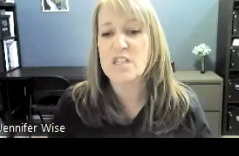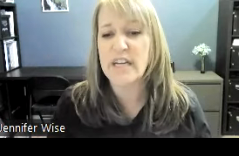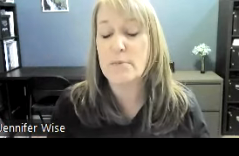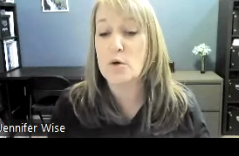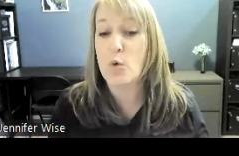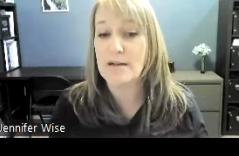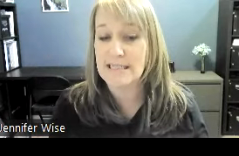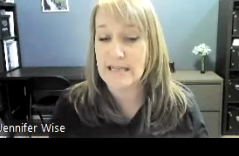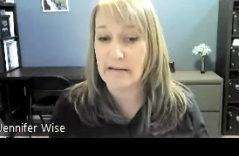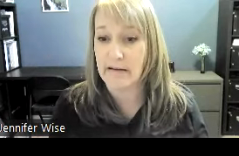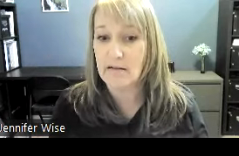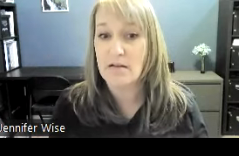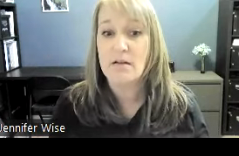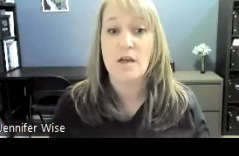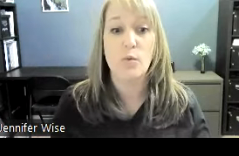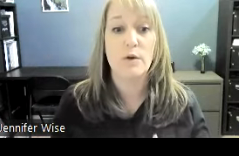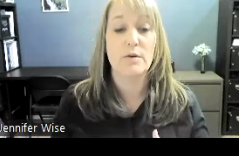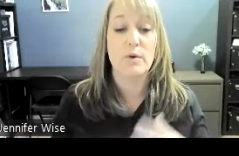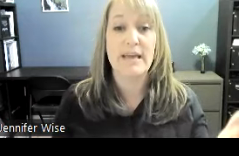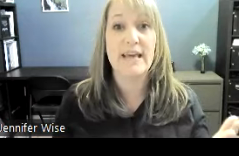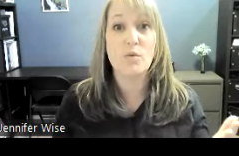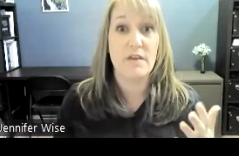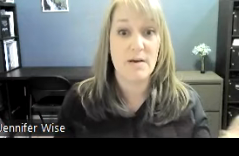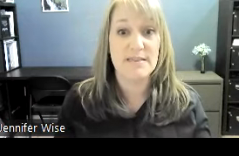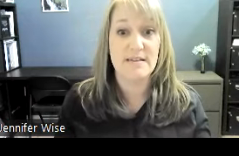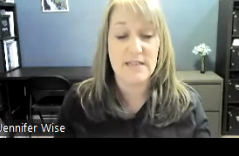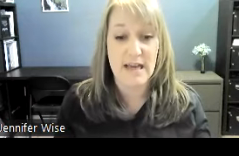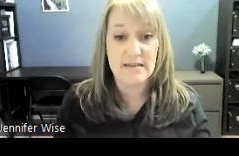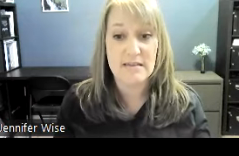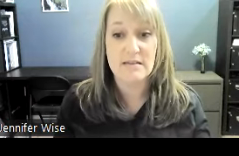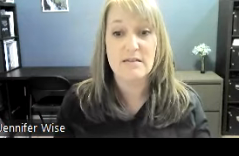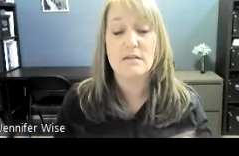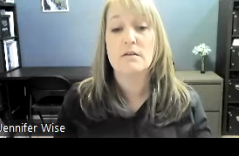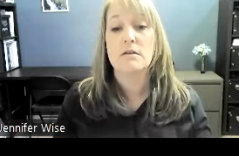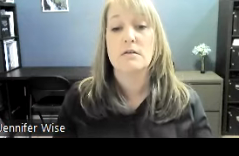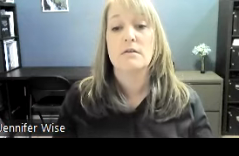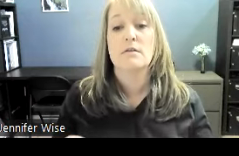So we're not talking about quantity there. Now we're, we begin with the opposite of yes.